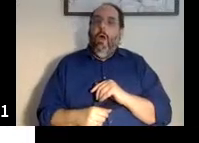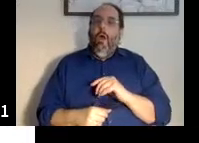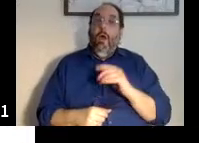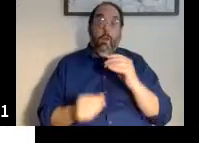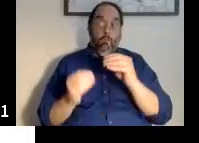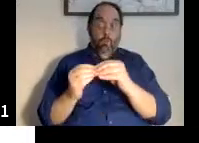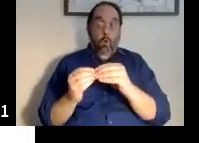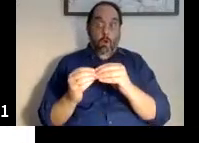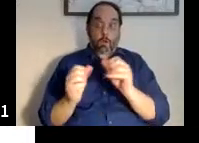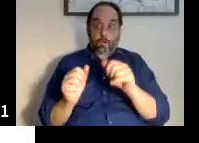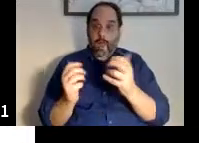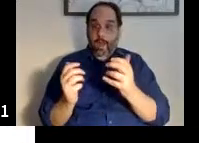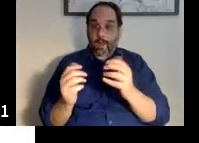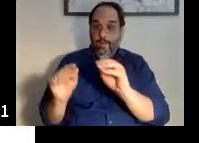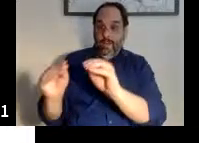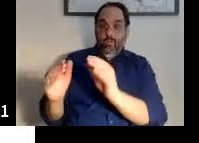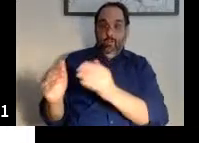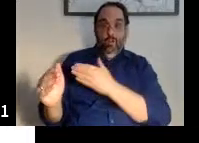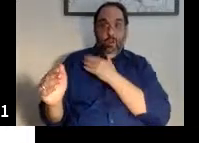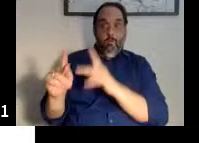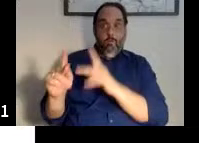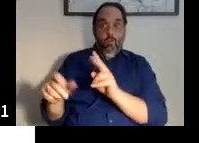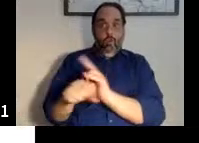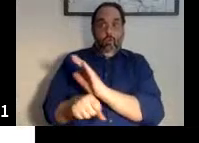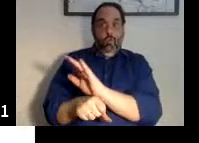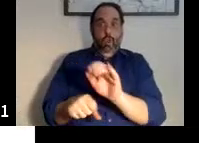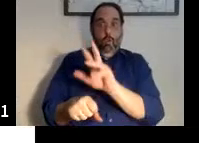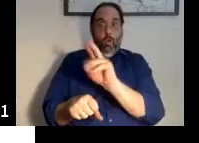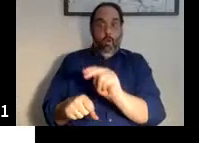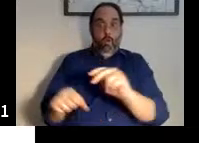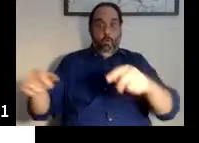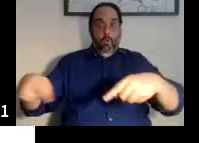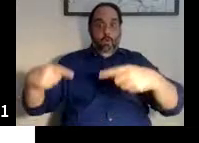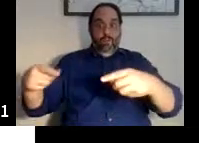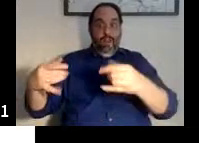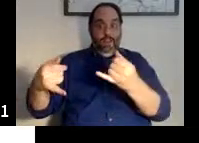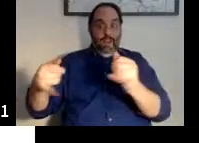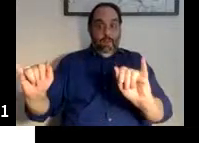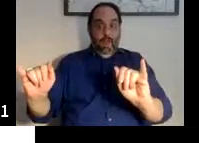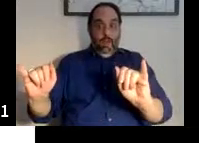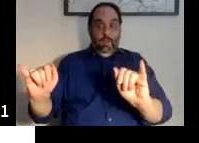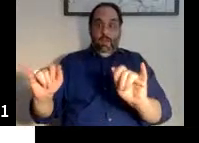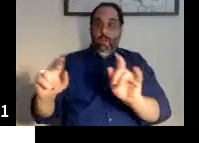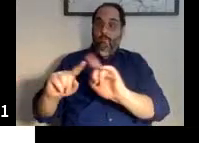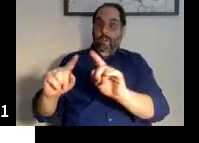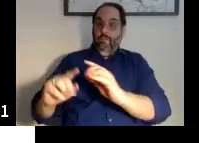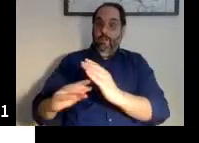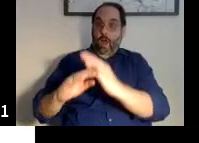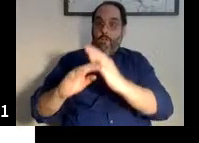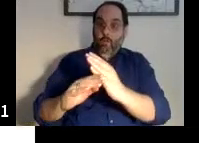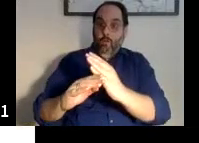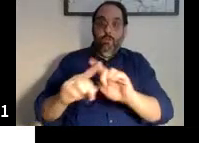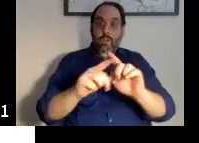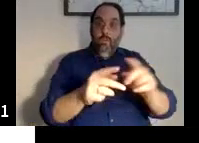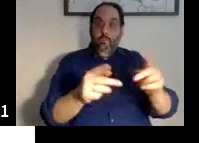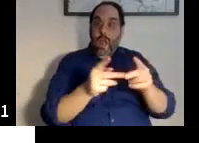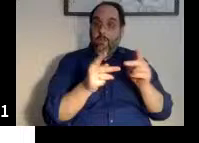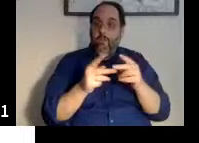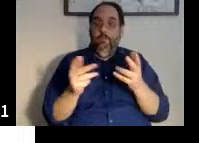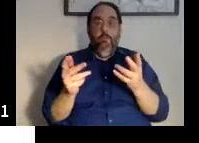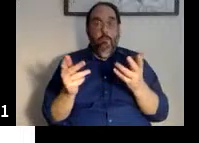more you can teach a young person to use their mobility device independently over lots of different obstacles and ideas,